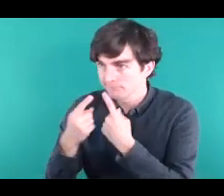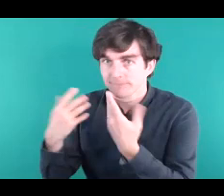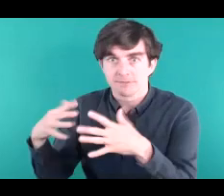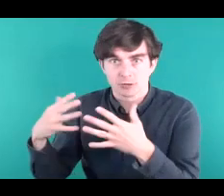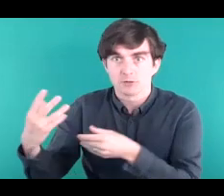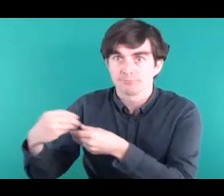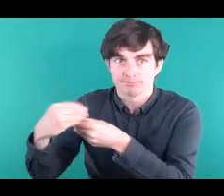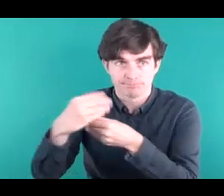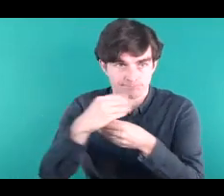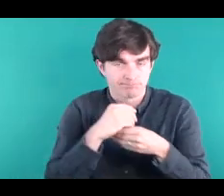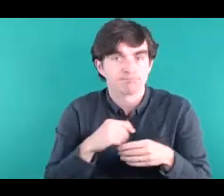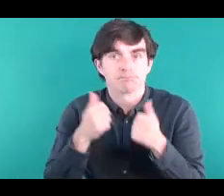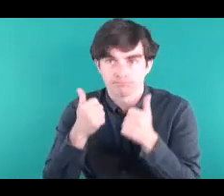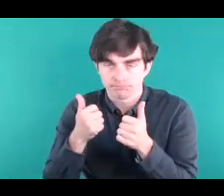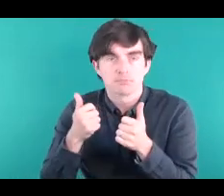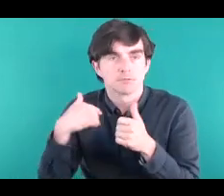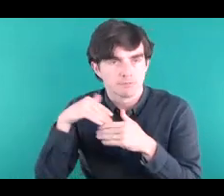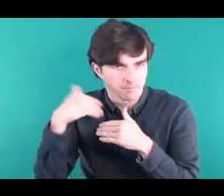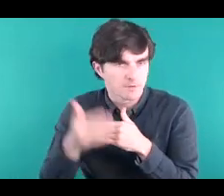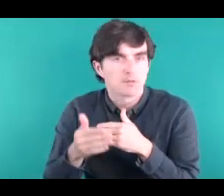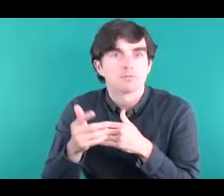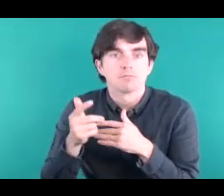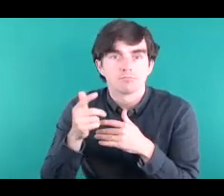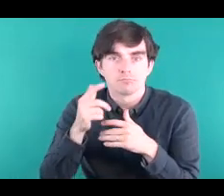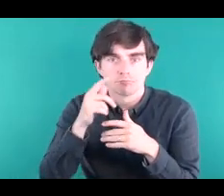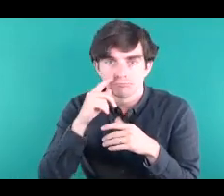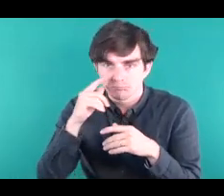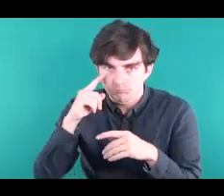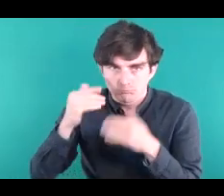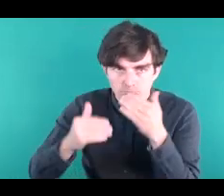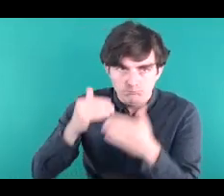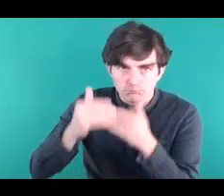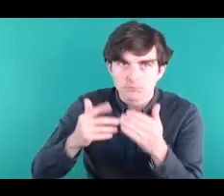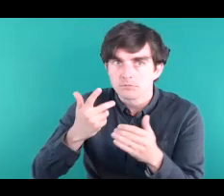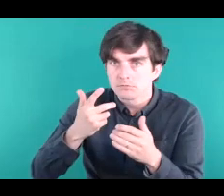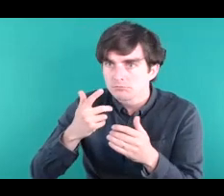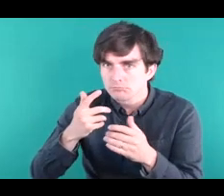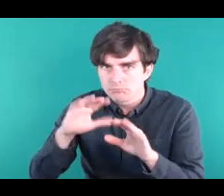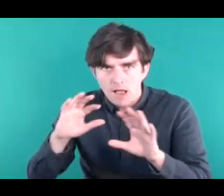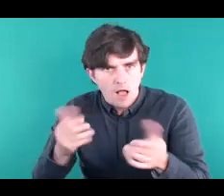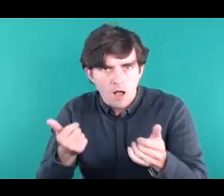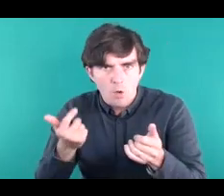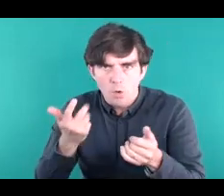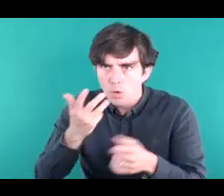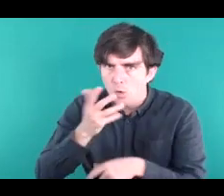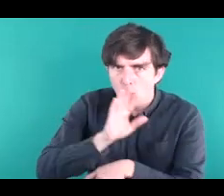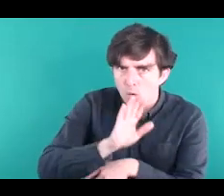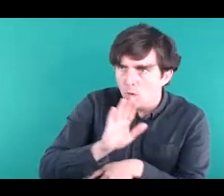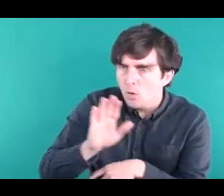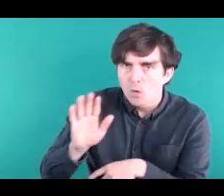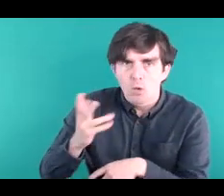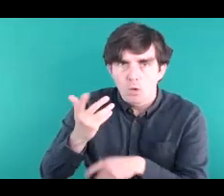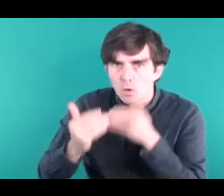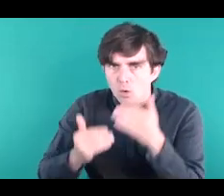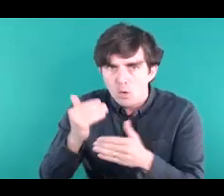voluntary work, and we don't really prepare that much time. So we had like only 2